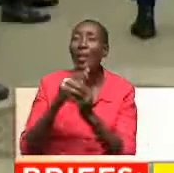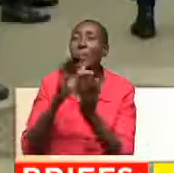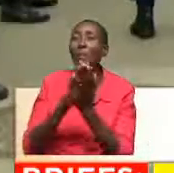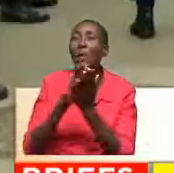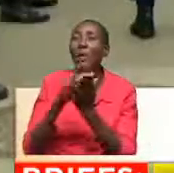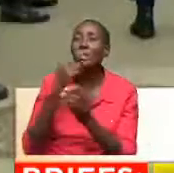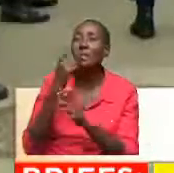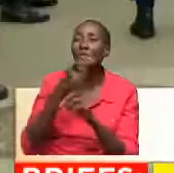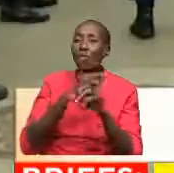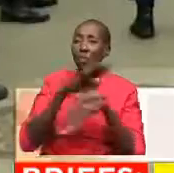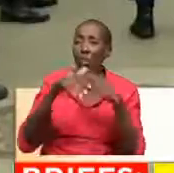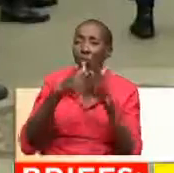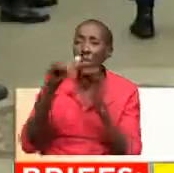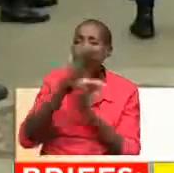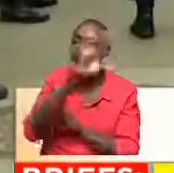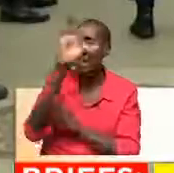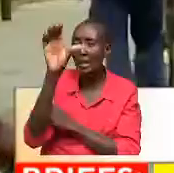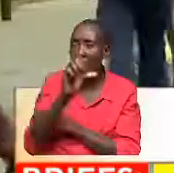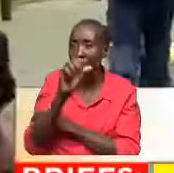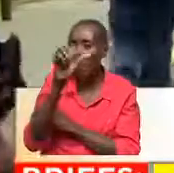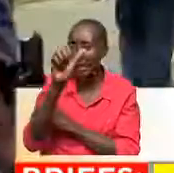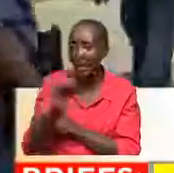all South Africans currently working,